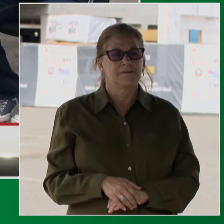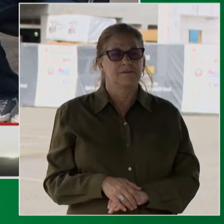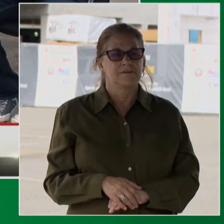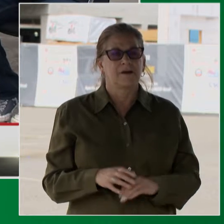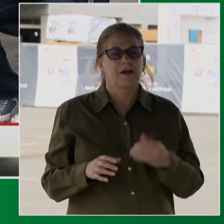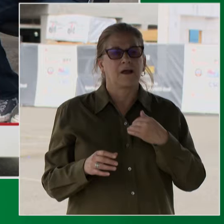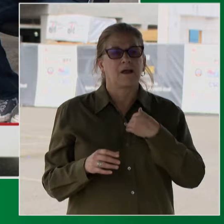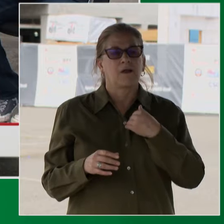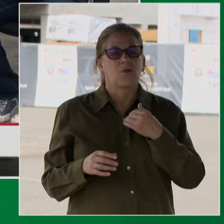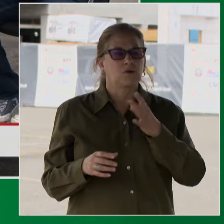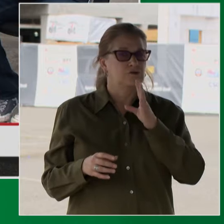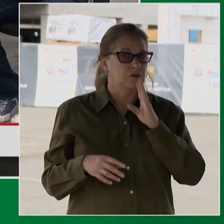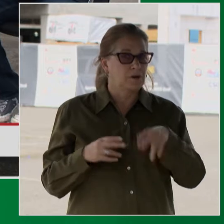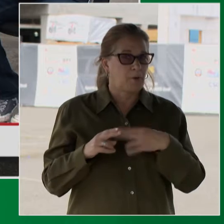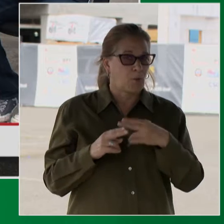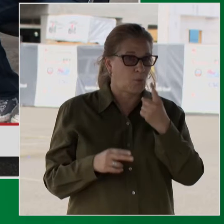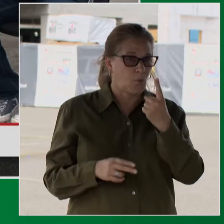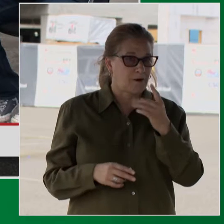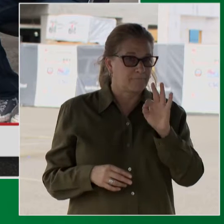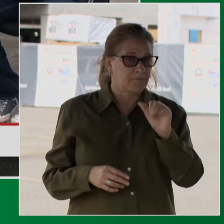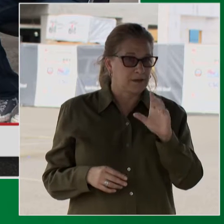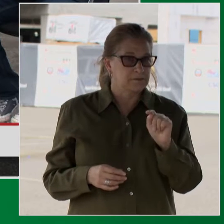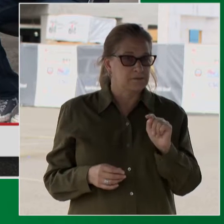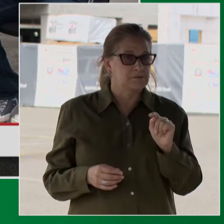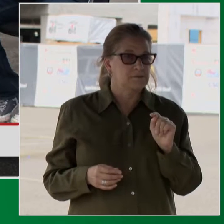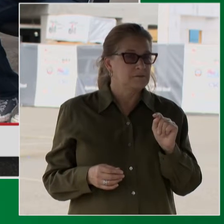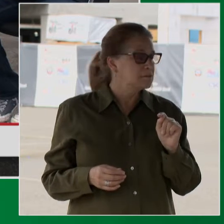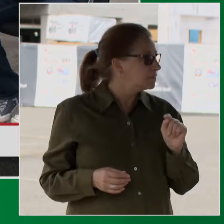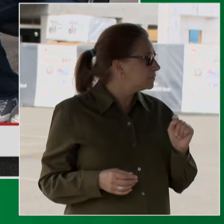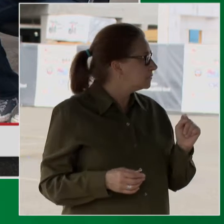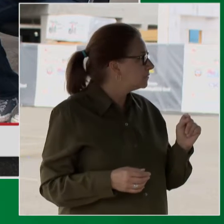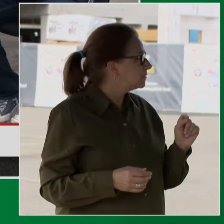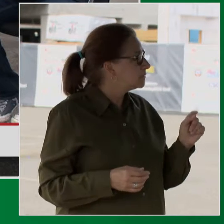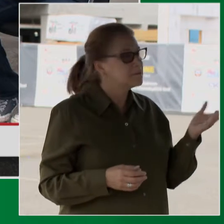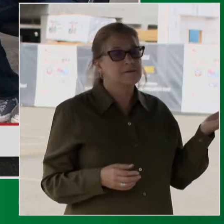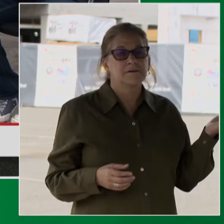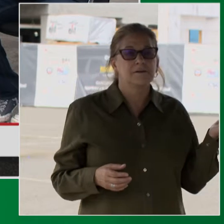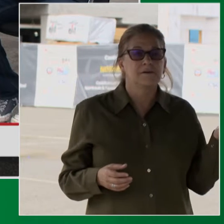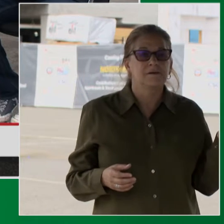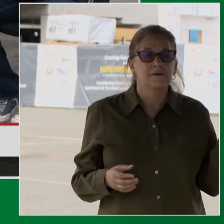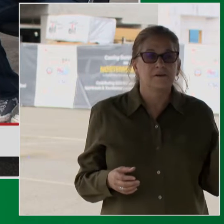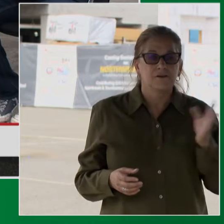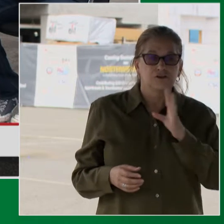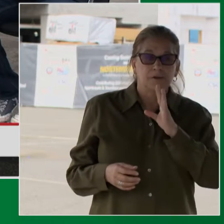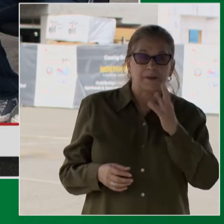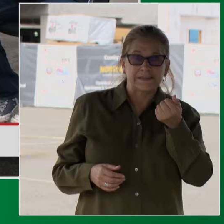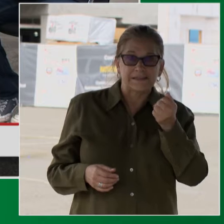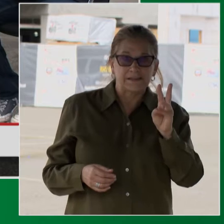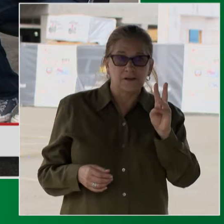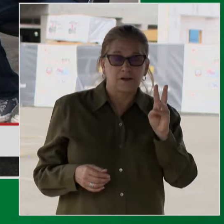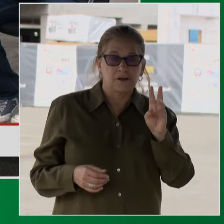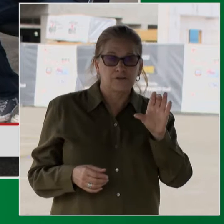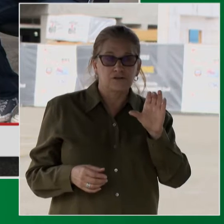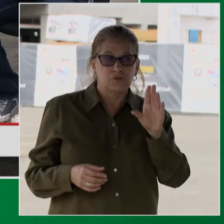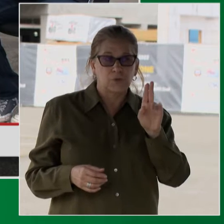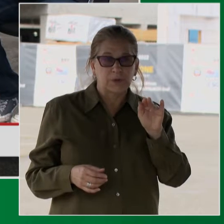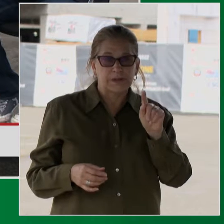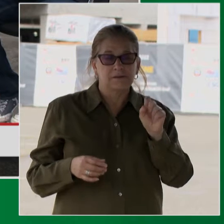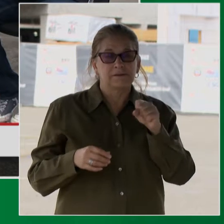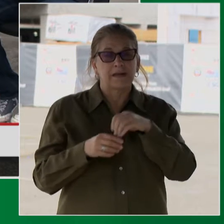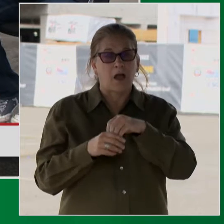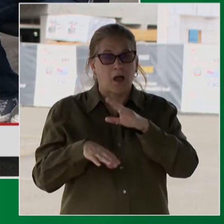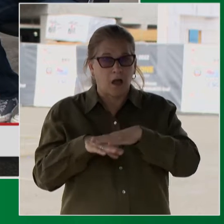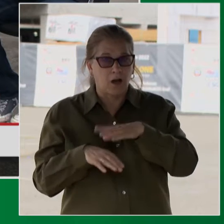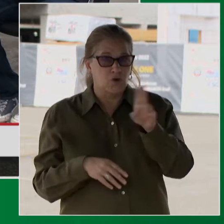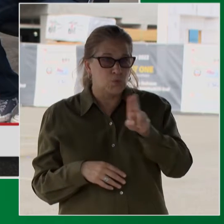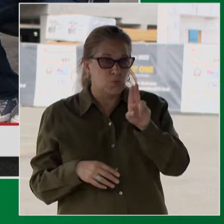actually upflummed. His last site he just mentioned, 1600 U Street. So talk to us about what the comprehensive plan means to this